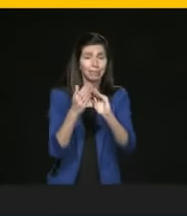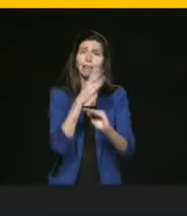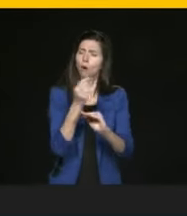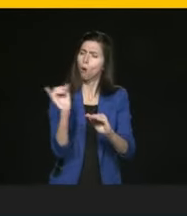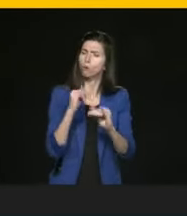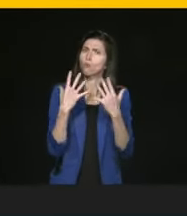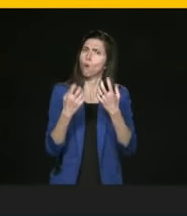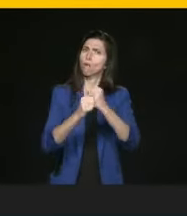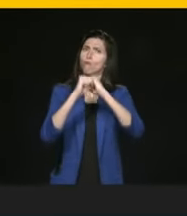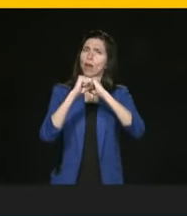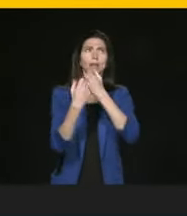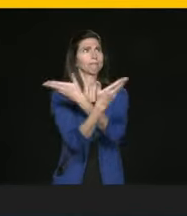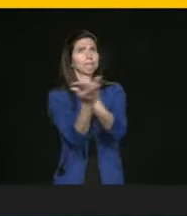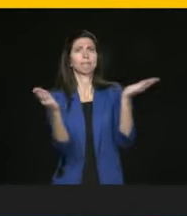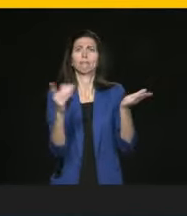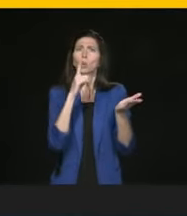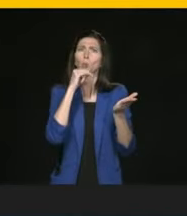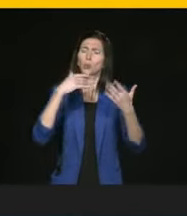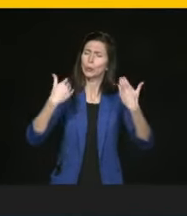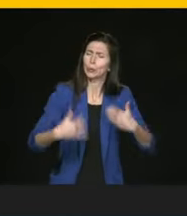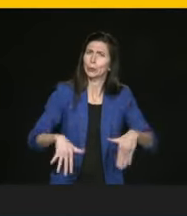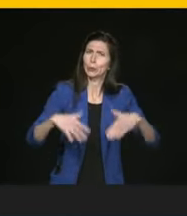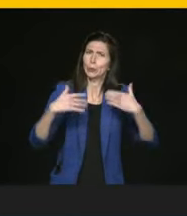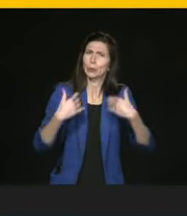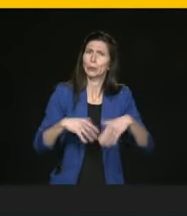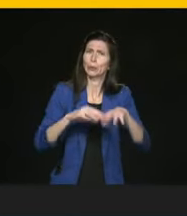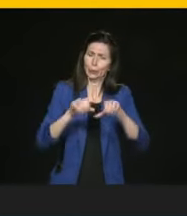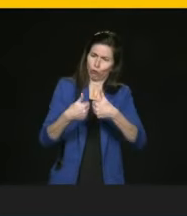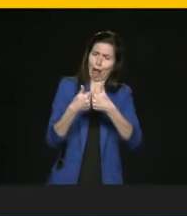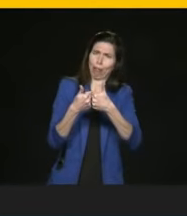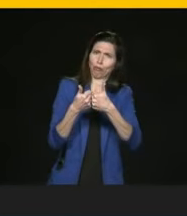all focused on the public health response that will save lives.